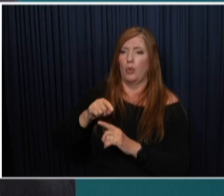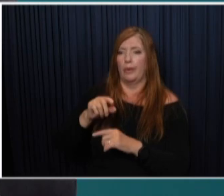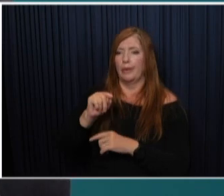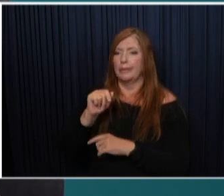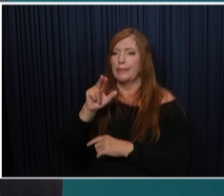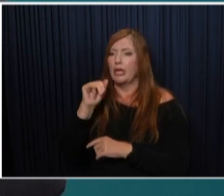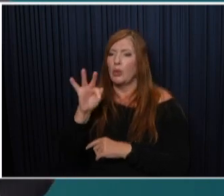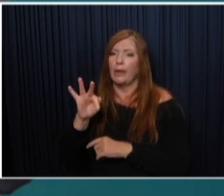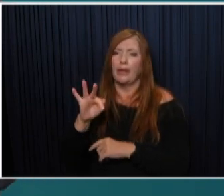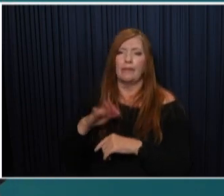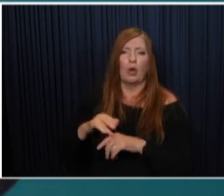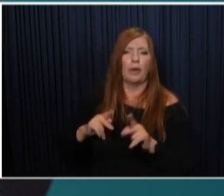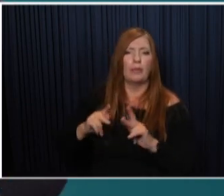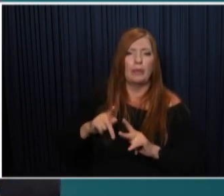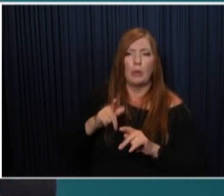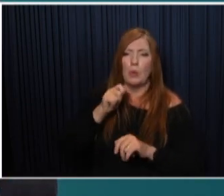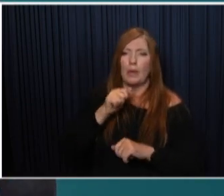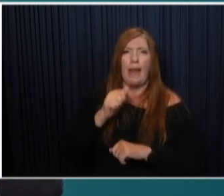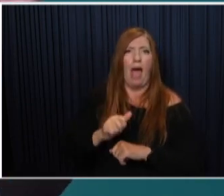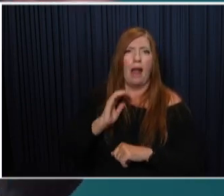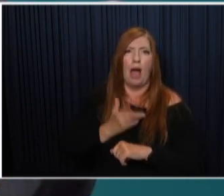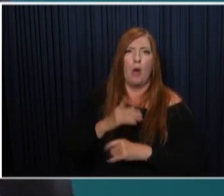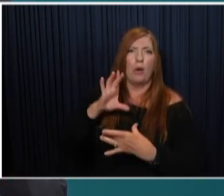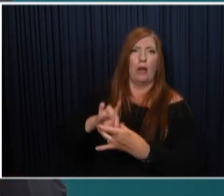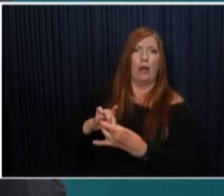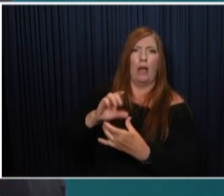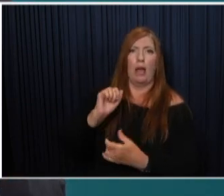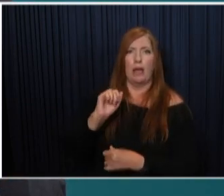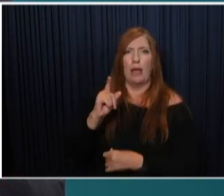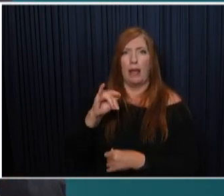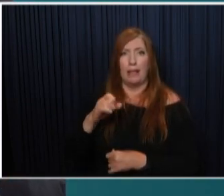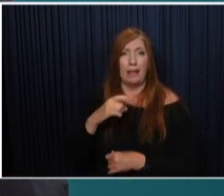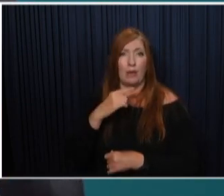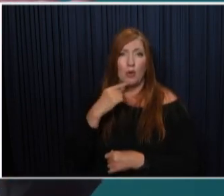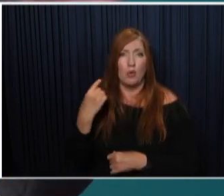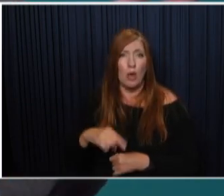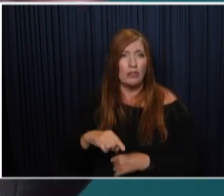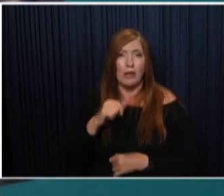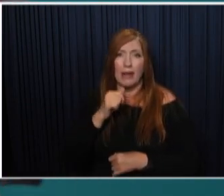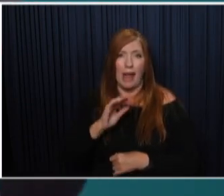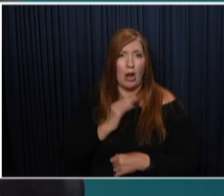tariffs on people that are not our allies. Russia is not our ally.